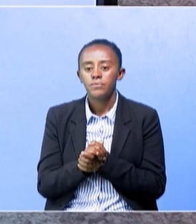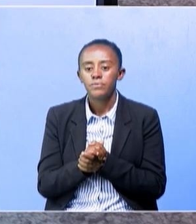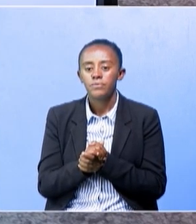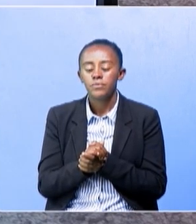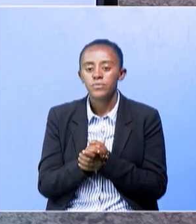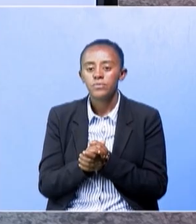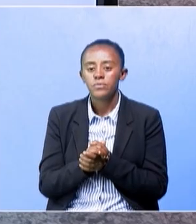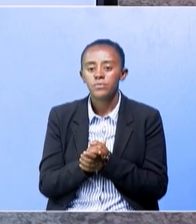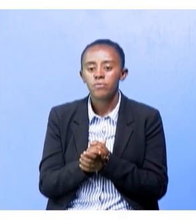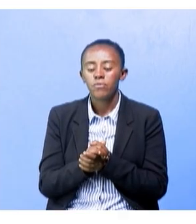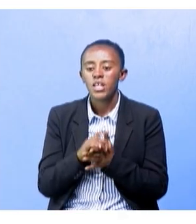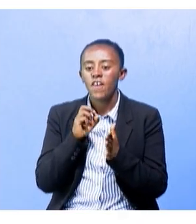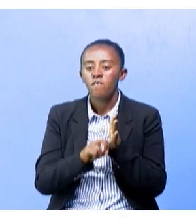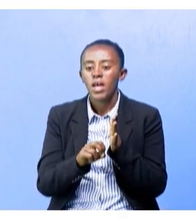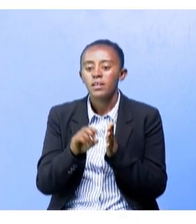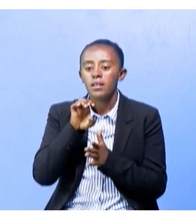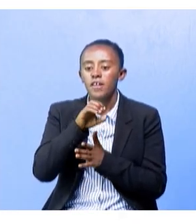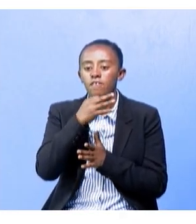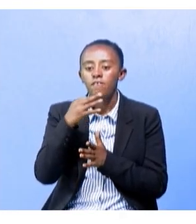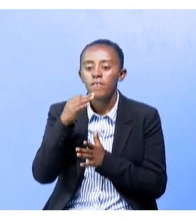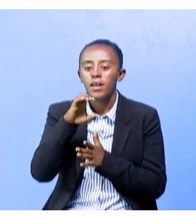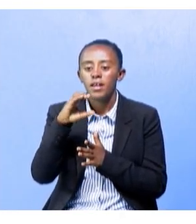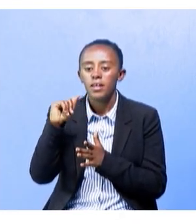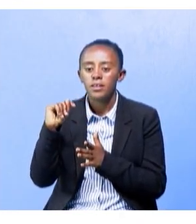What about effect?